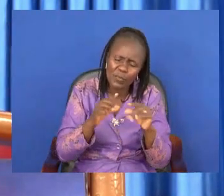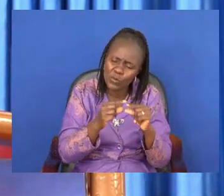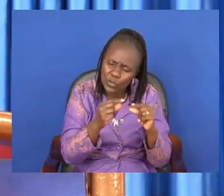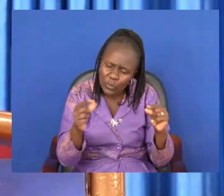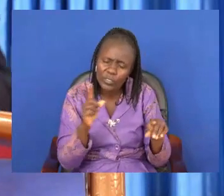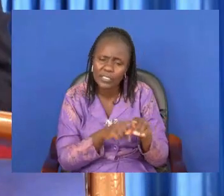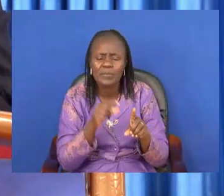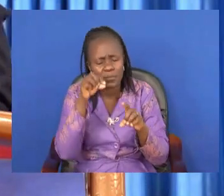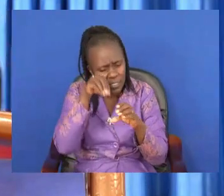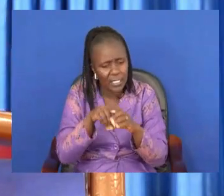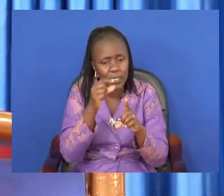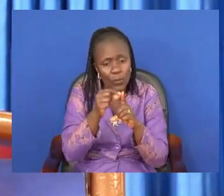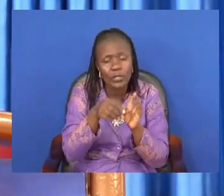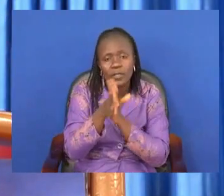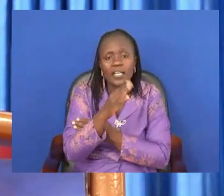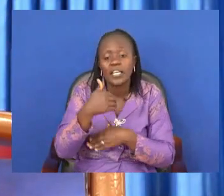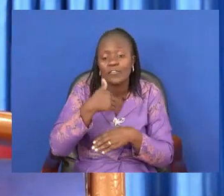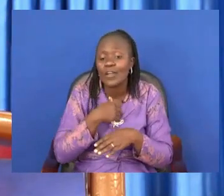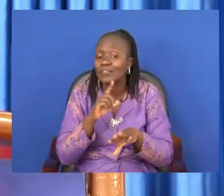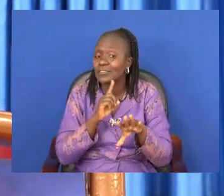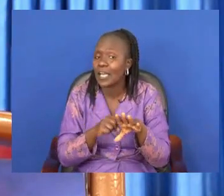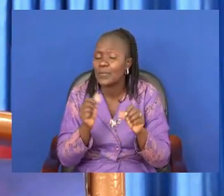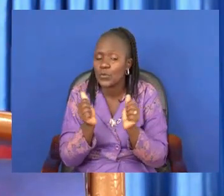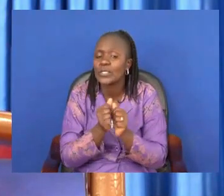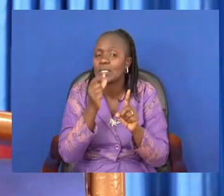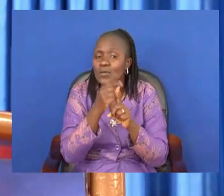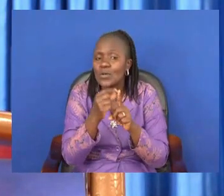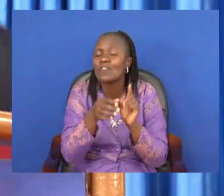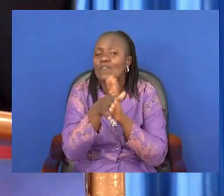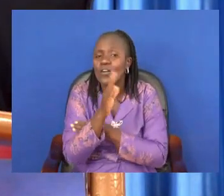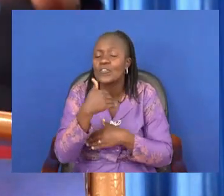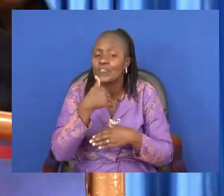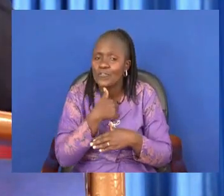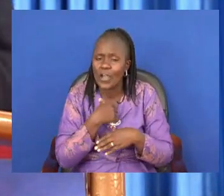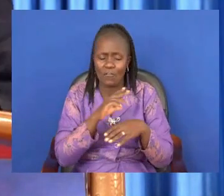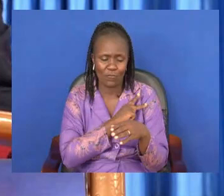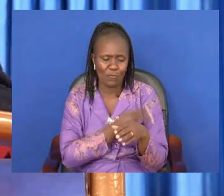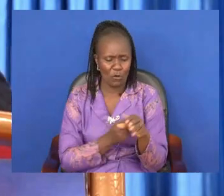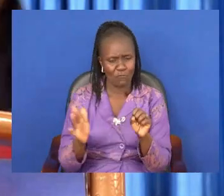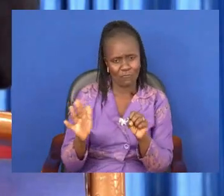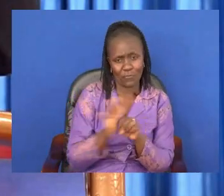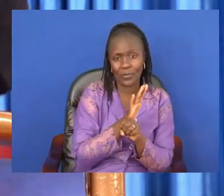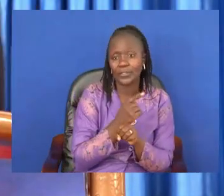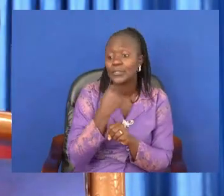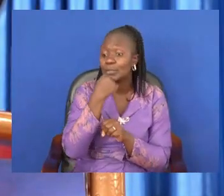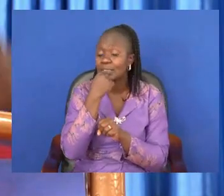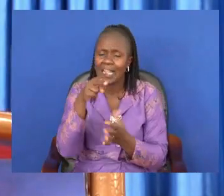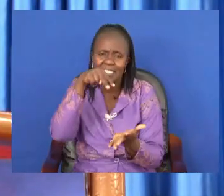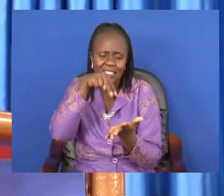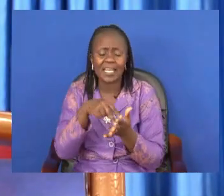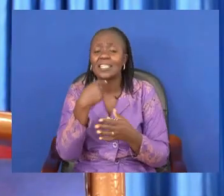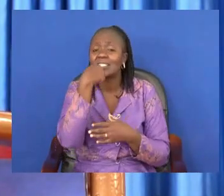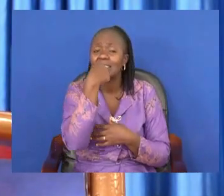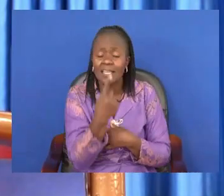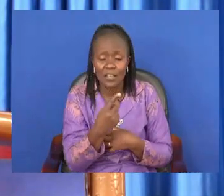in God's word. If you are spending a lot of time in God's word, you have a confidence in you. You can be able to stand and